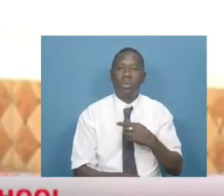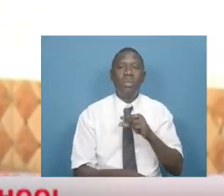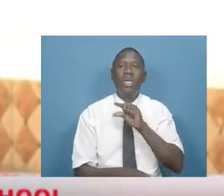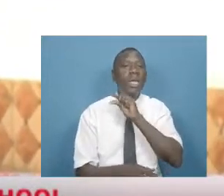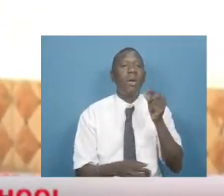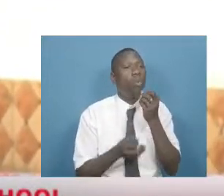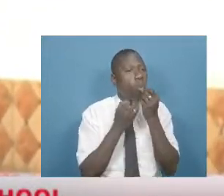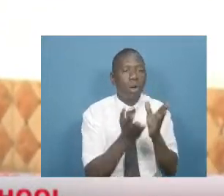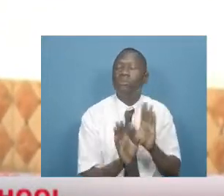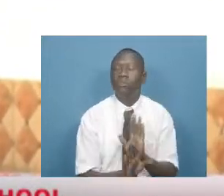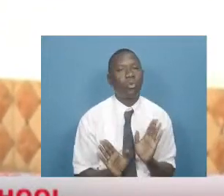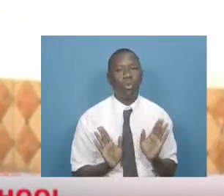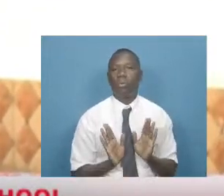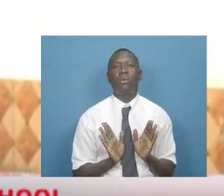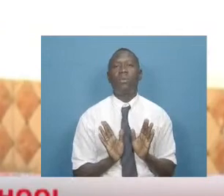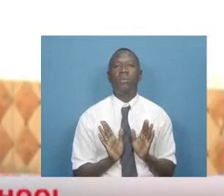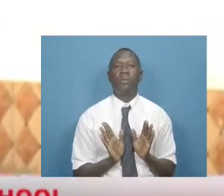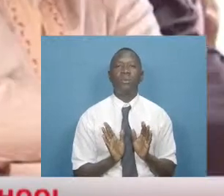named.